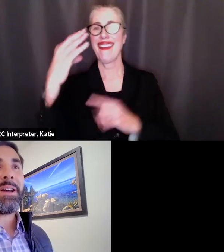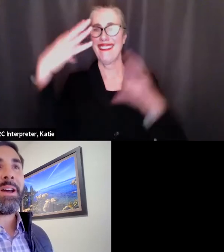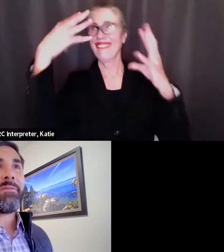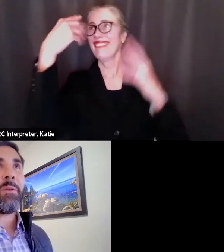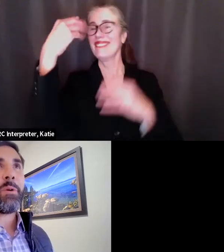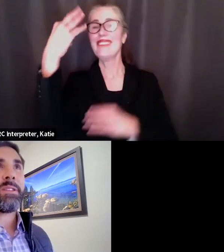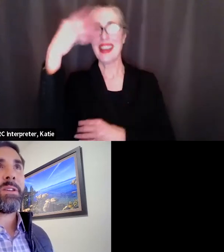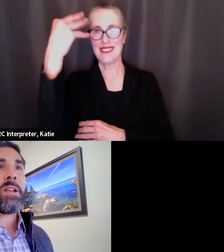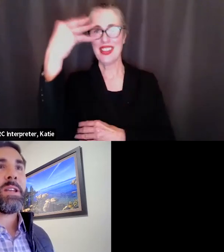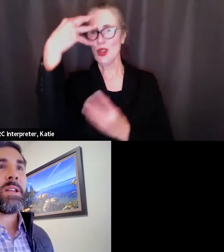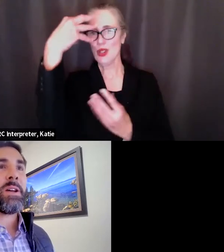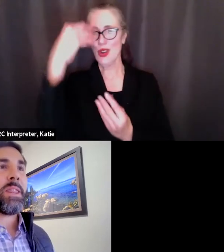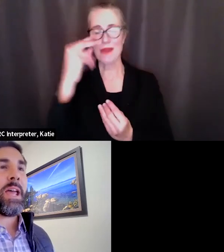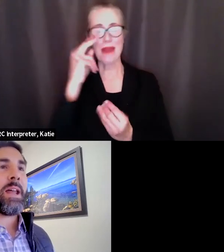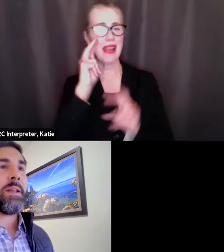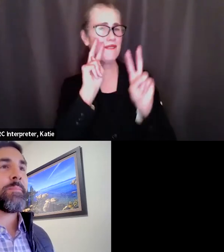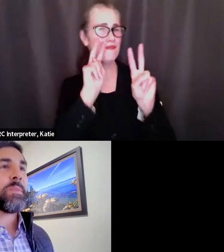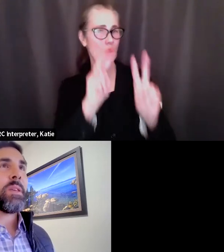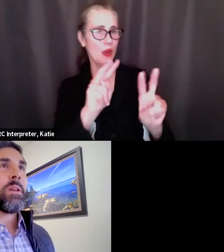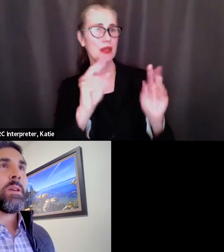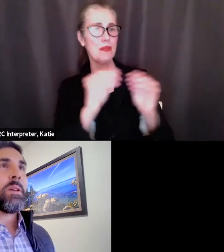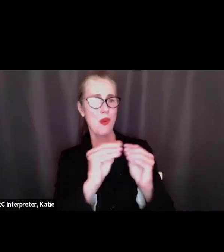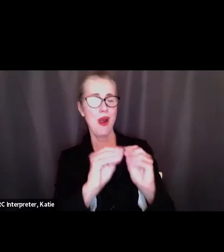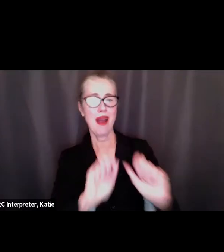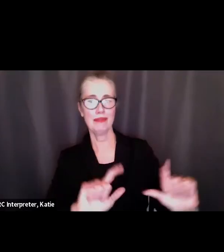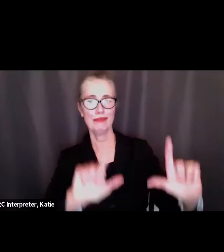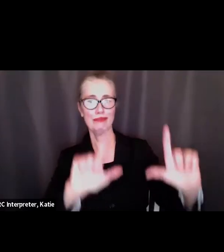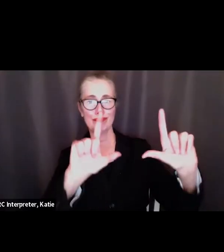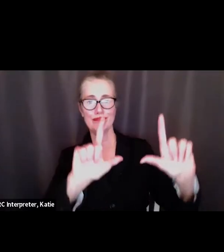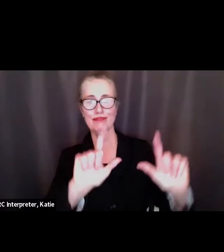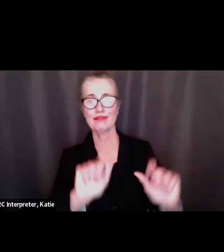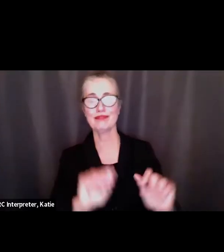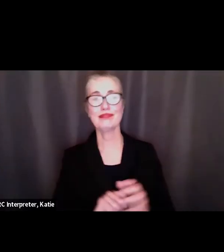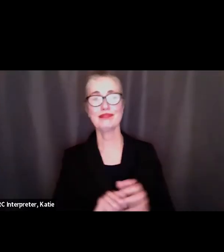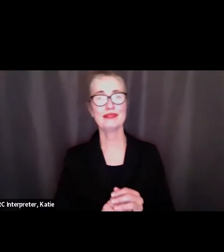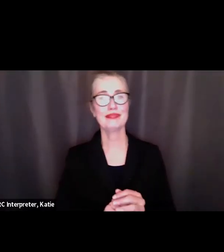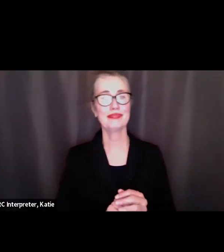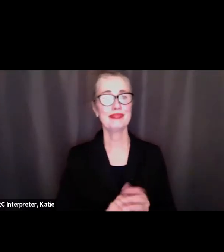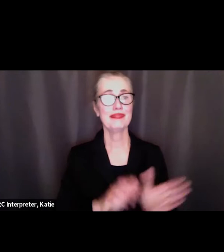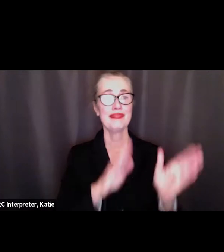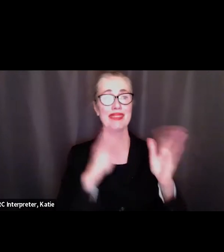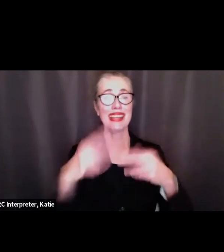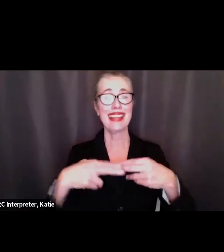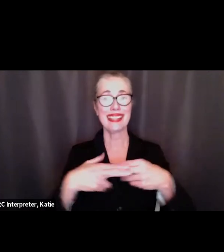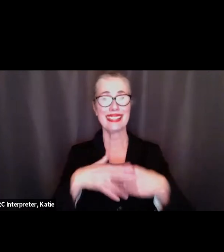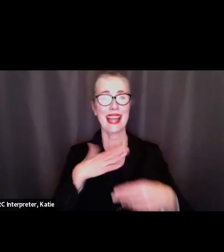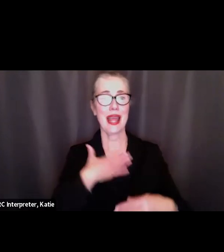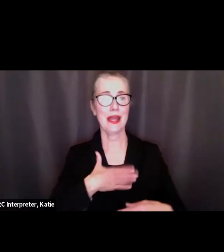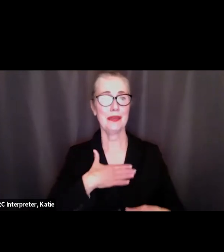and focus on on that so uh next slide please